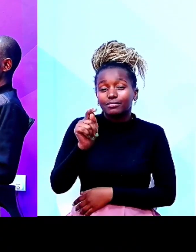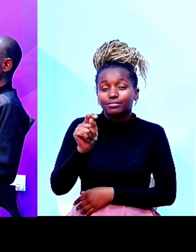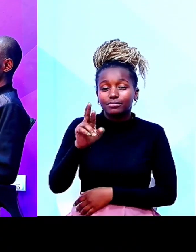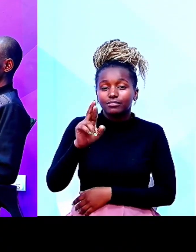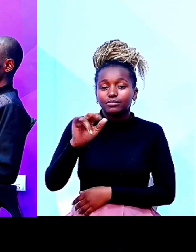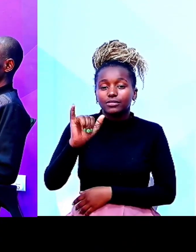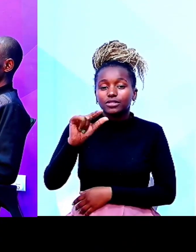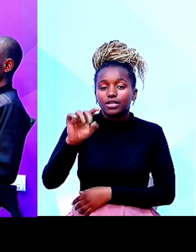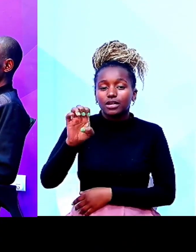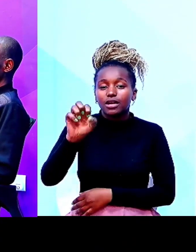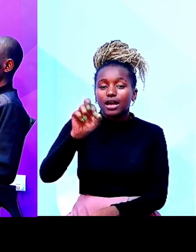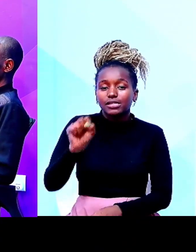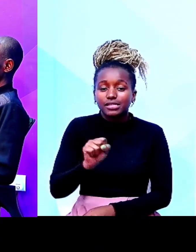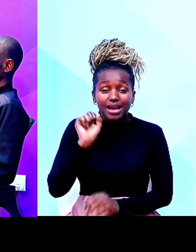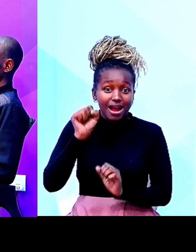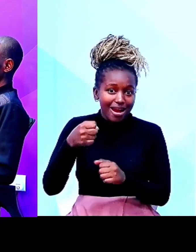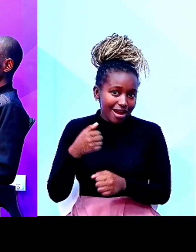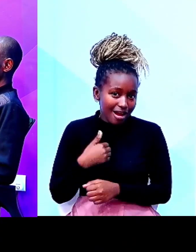example,